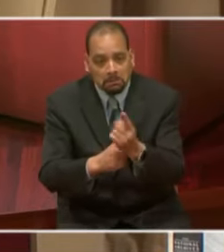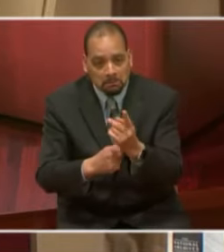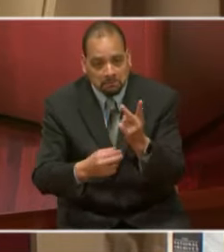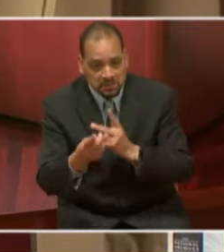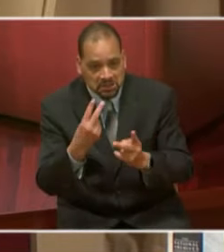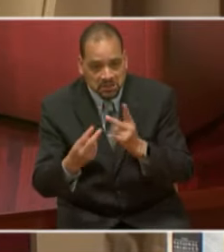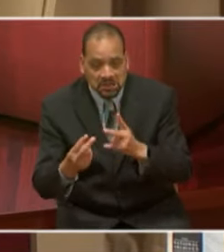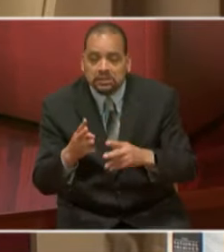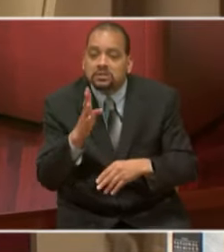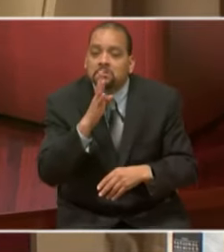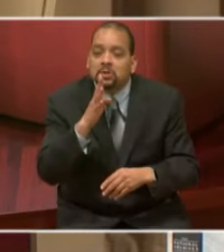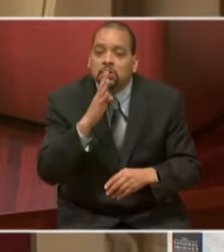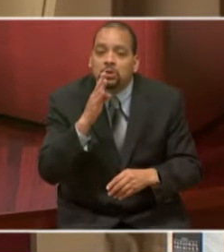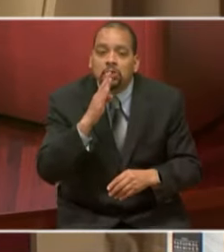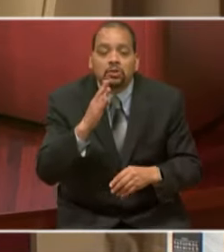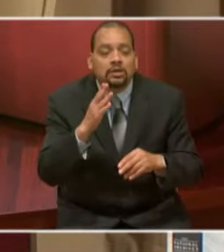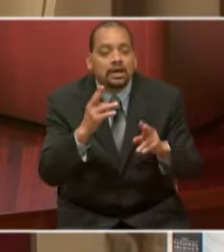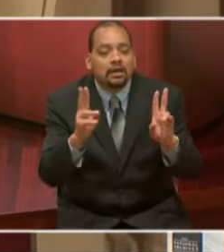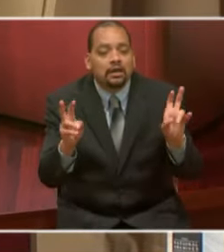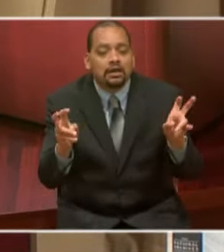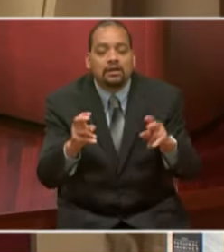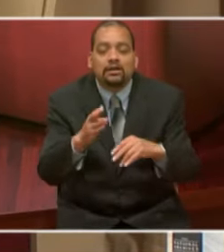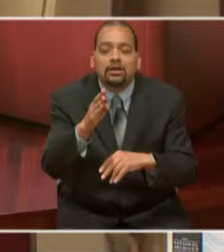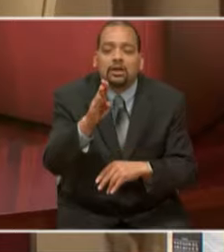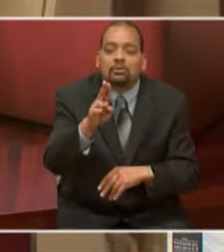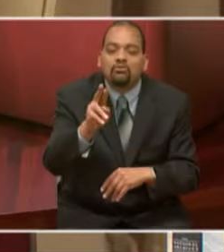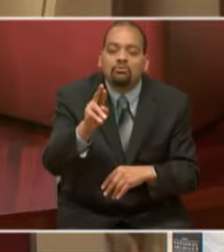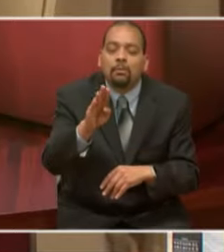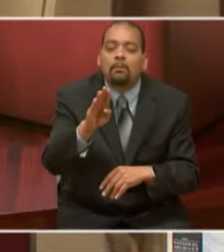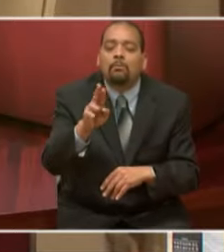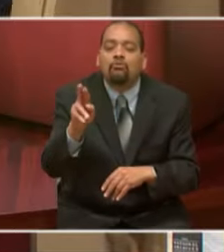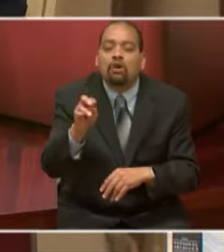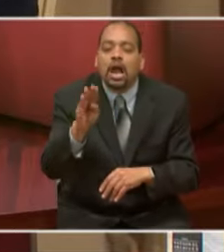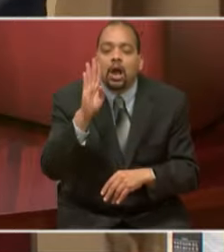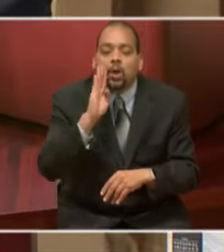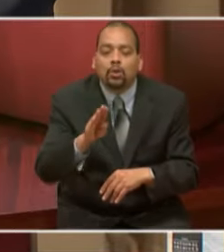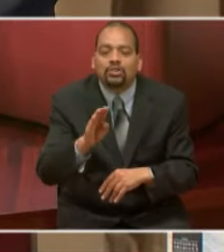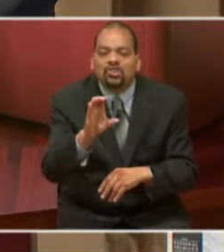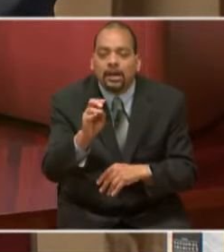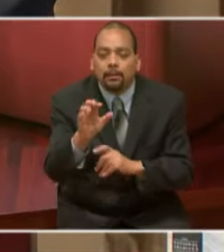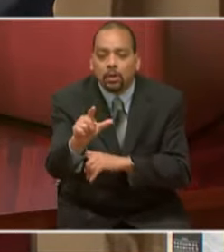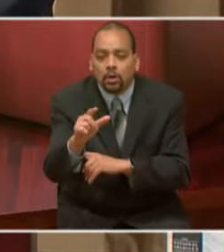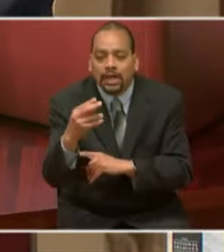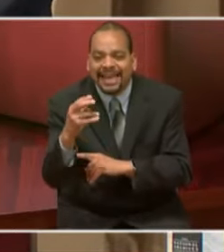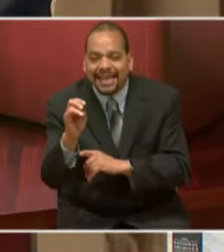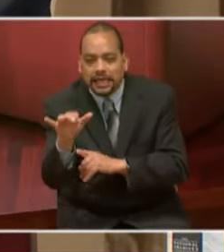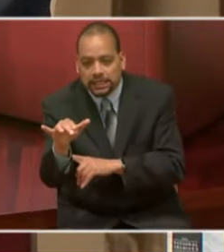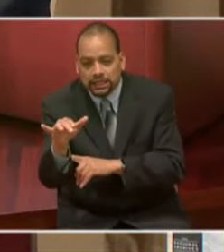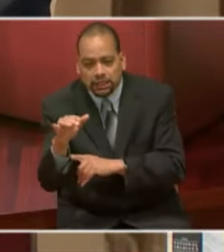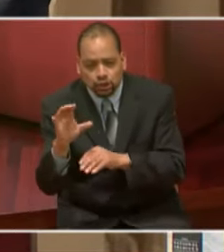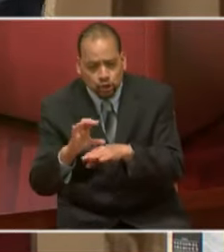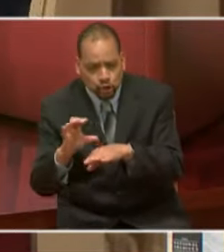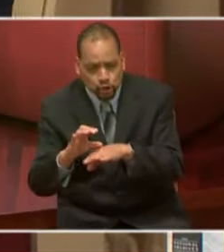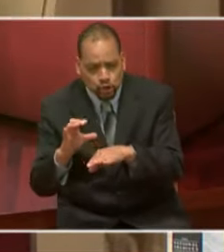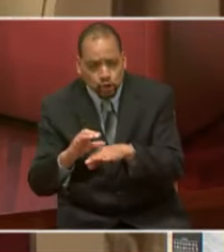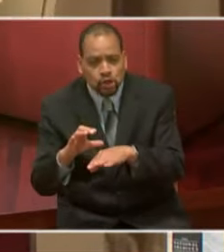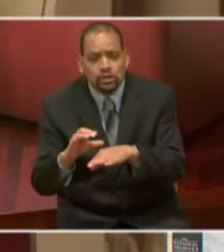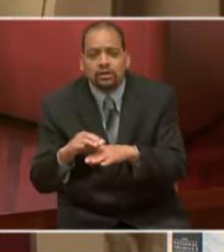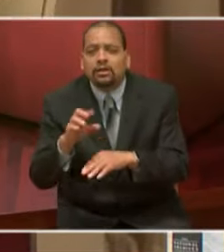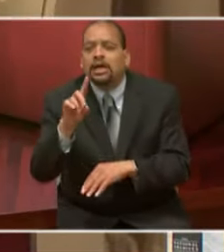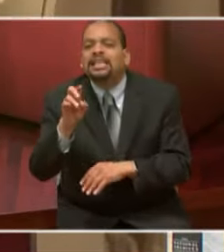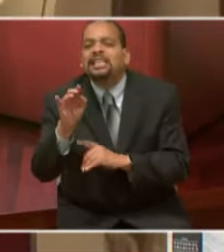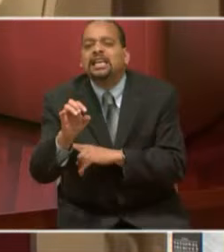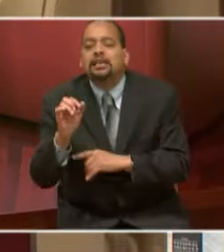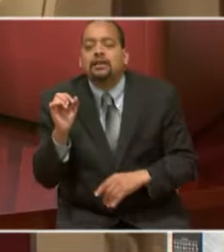not mentioned tonight. We've come a long way, but I wonder where we still have to go. And with that, I was wondering if you